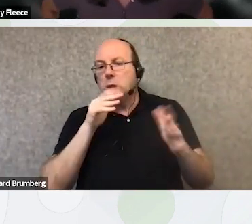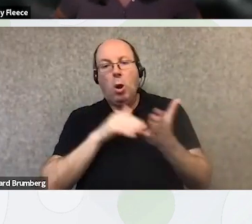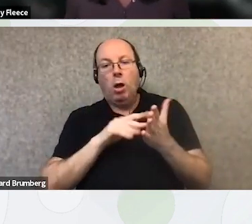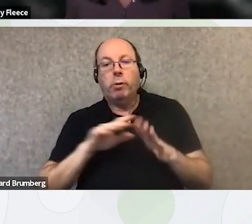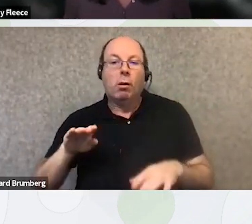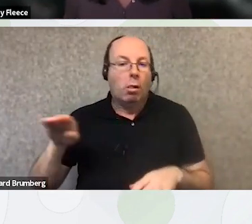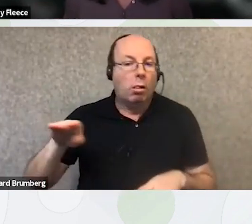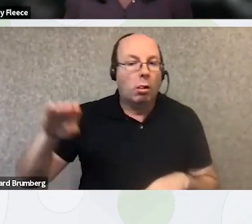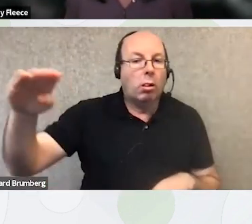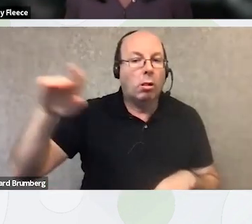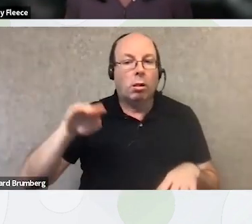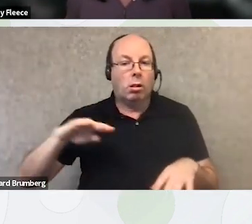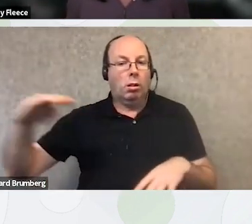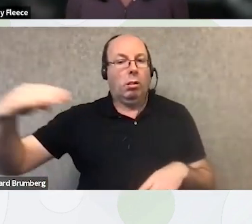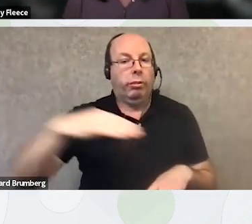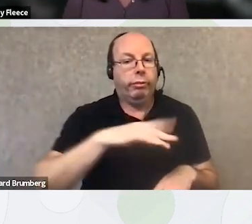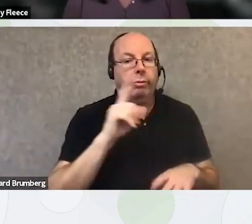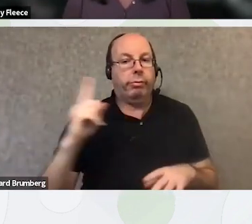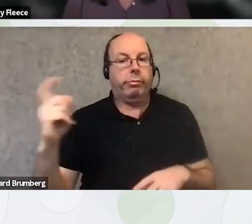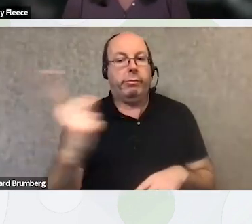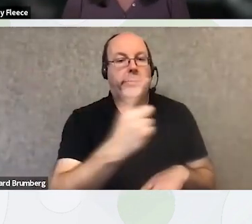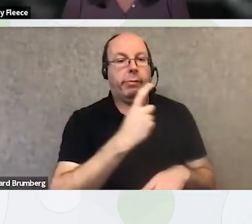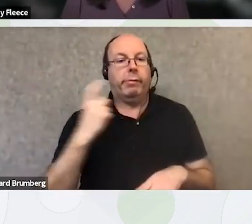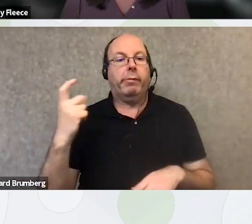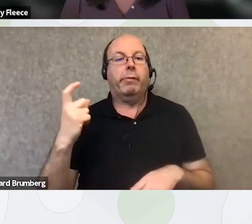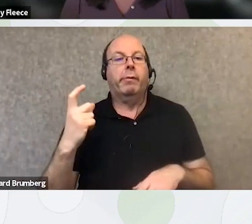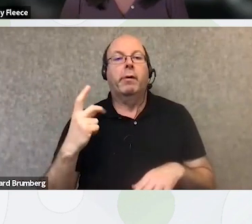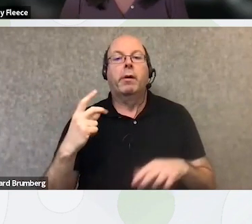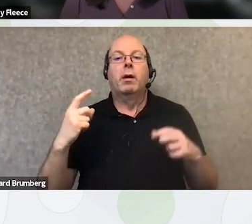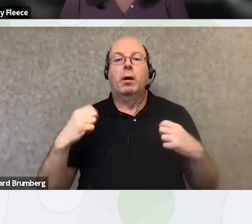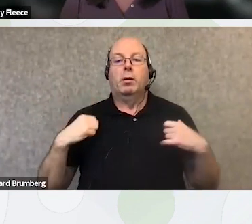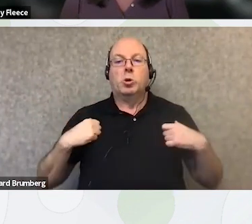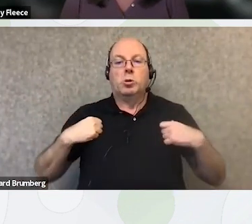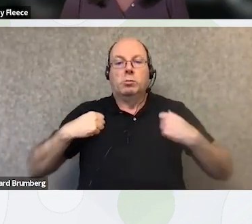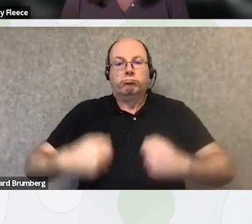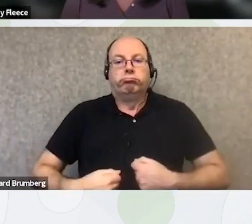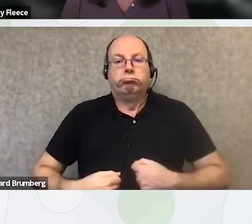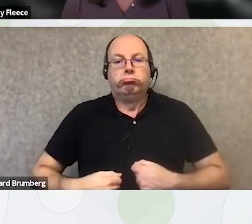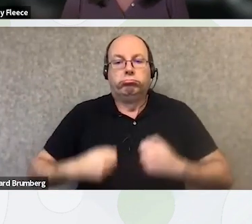then utilizing gowns and gloves as shown in this picture.